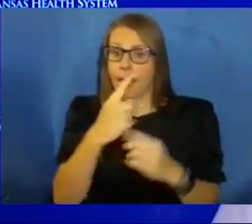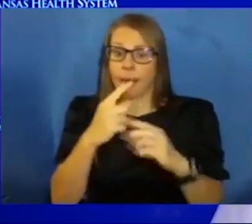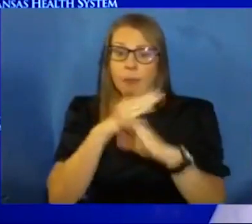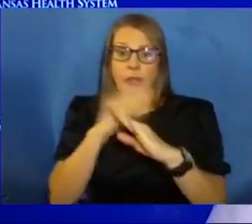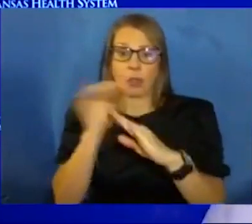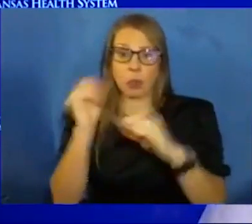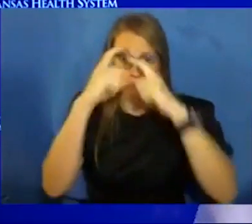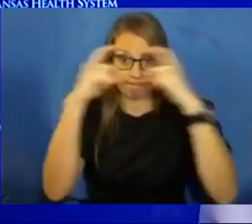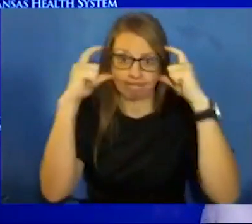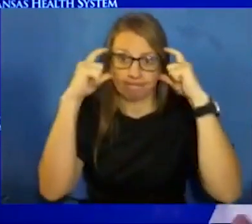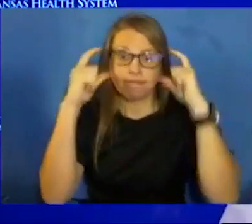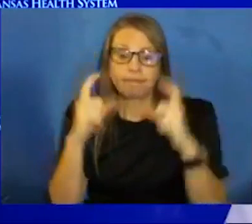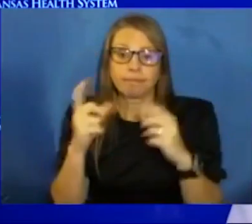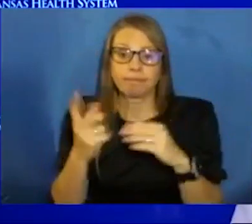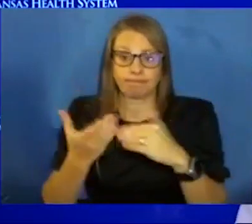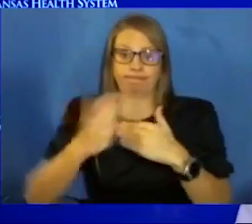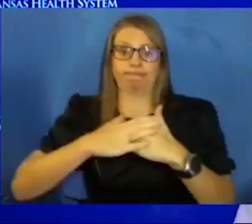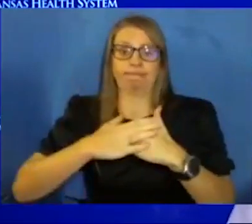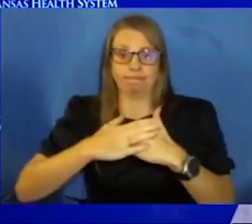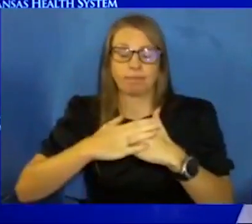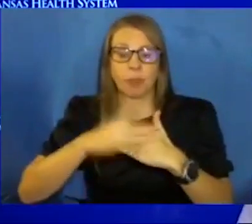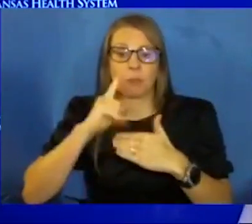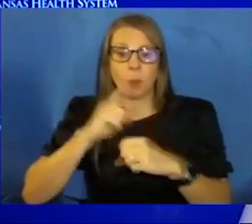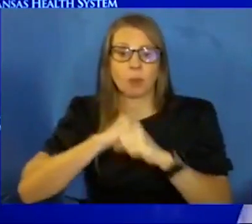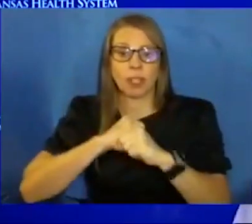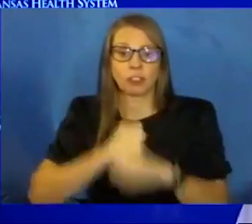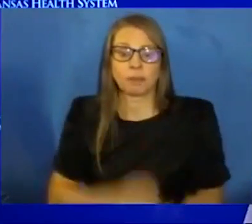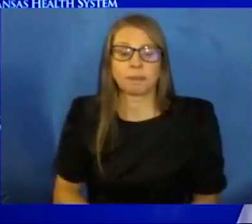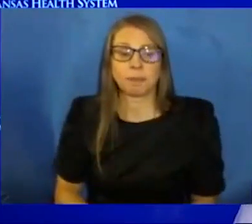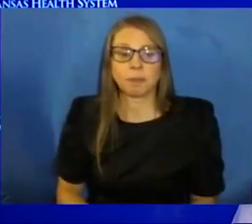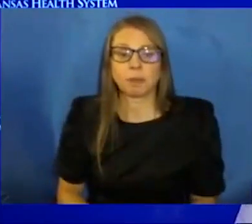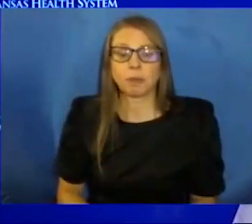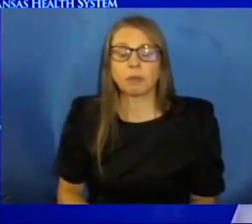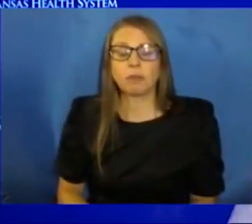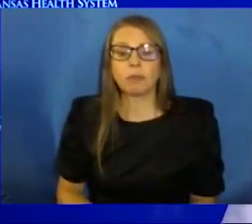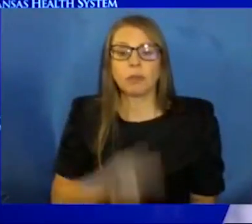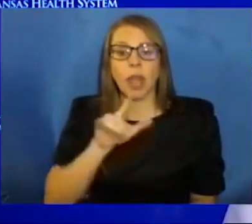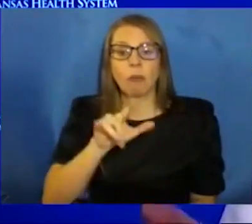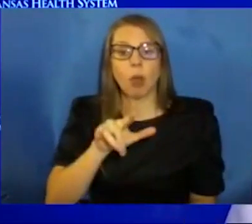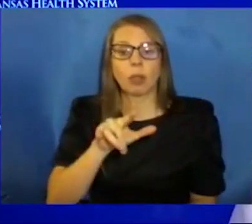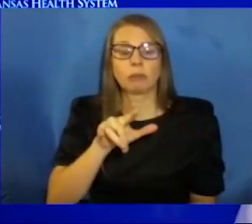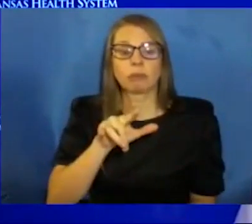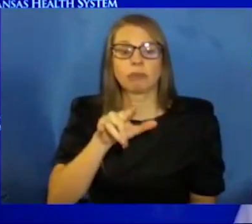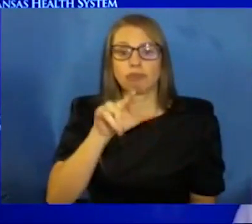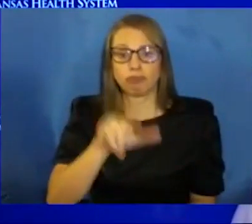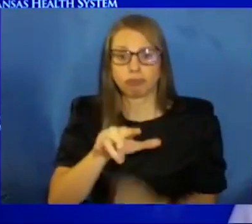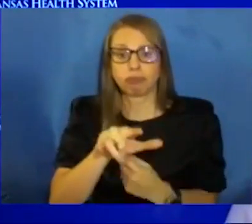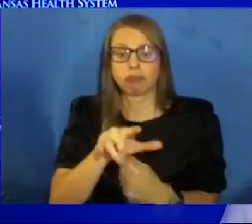mask on the planes. The airlines have been very good about that. Wear your mask. I would encourage everybody